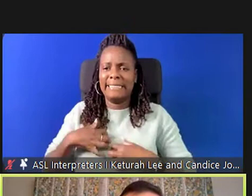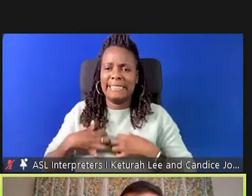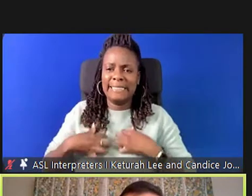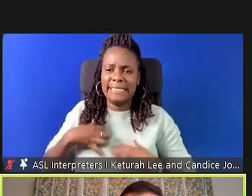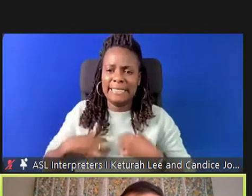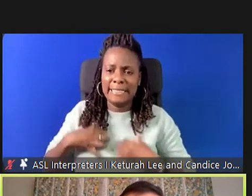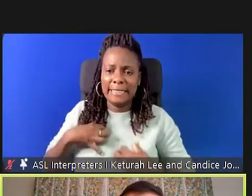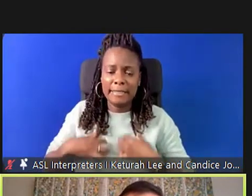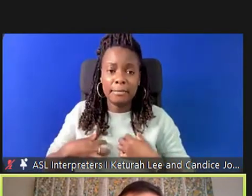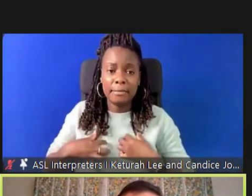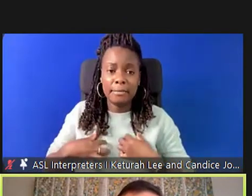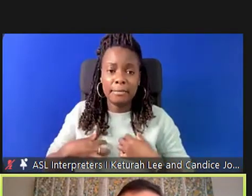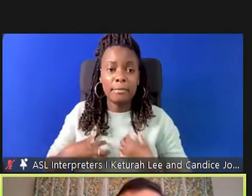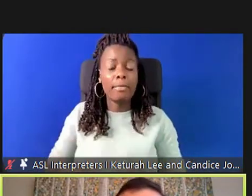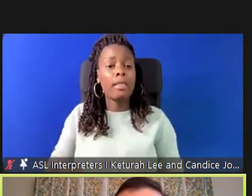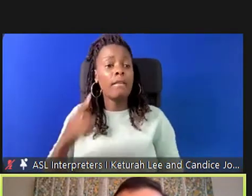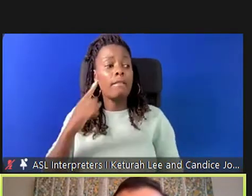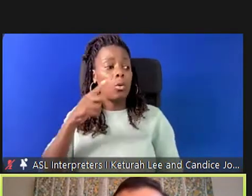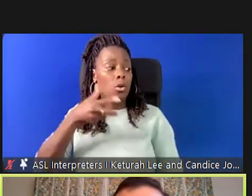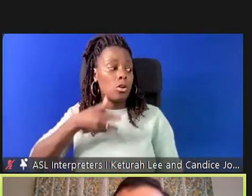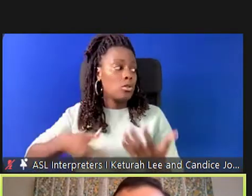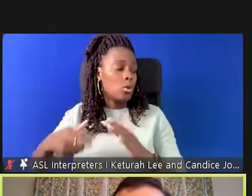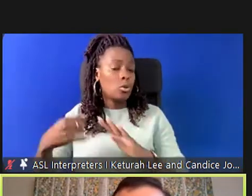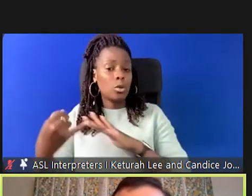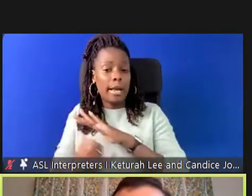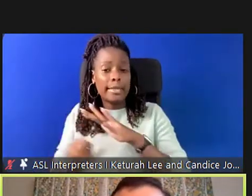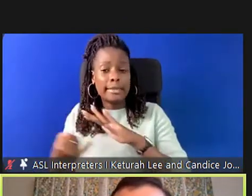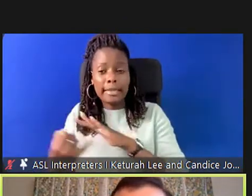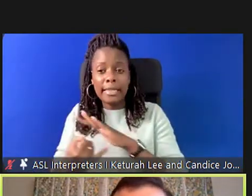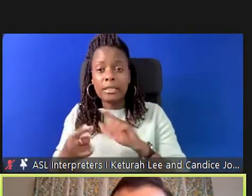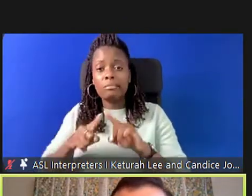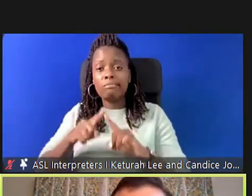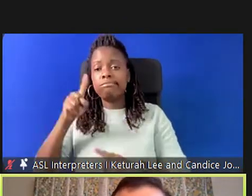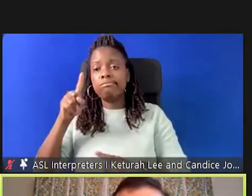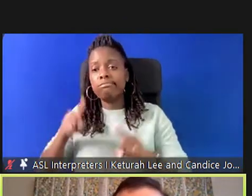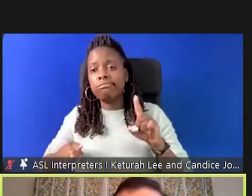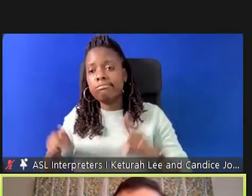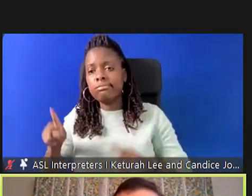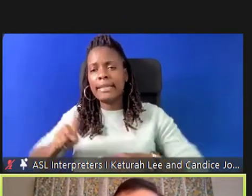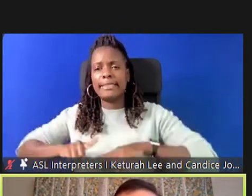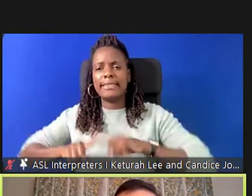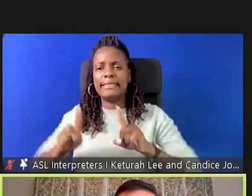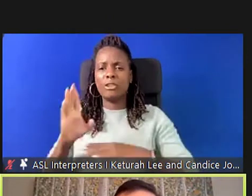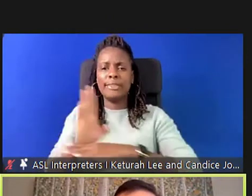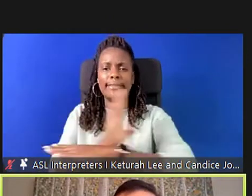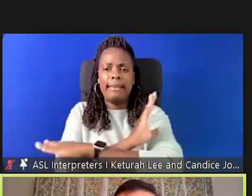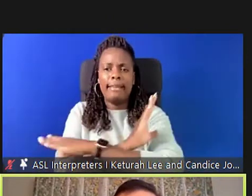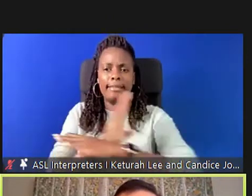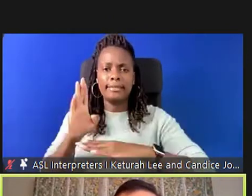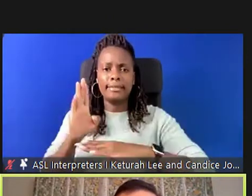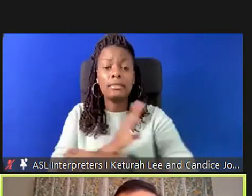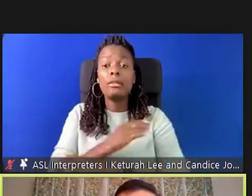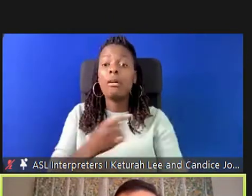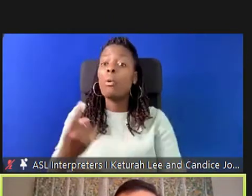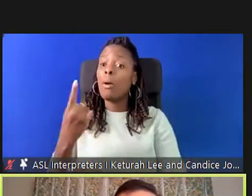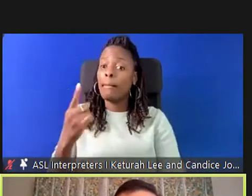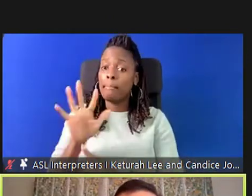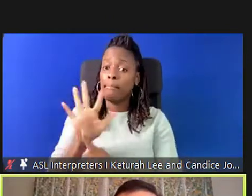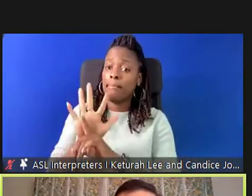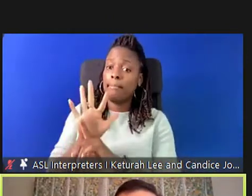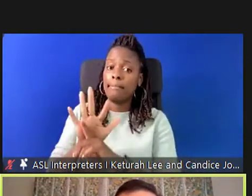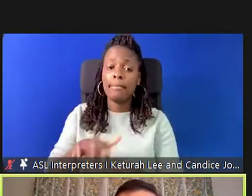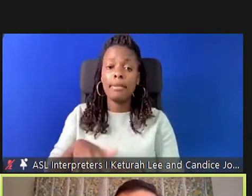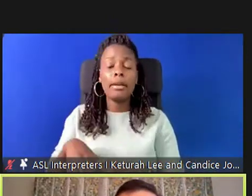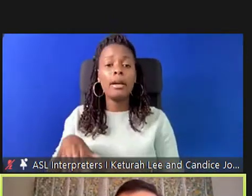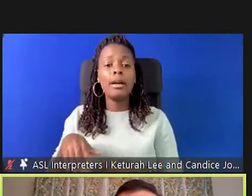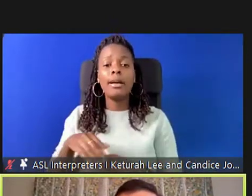For social isolation, there is more variability in scales that are used. Here is one well-known scale developed by Andrew